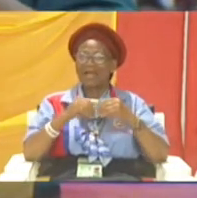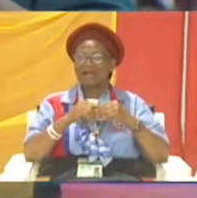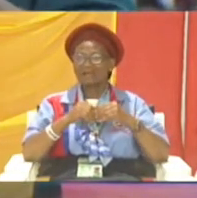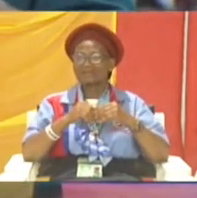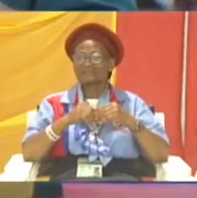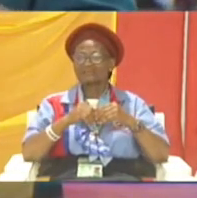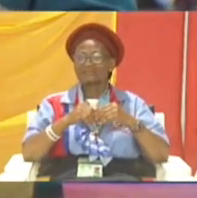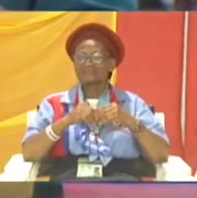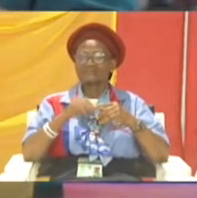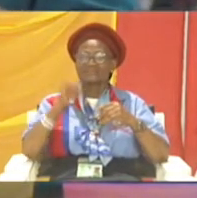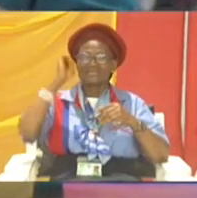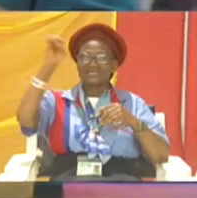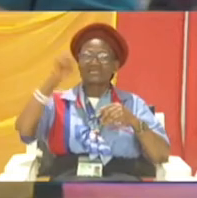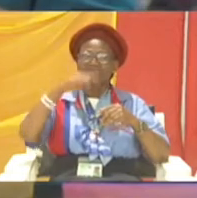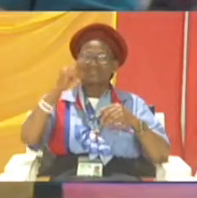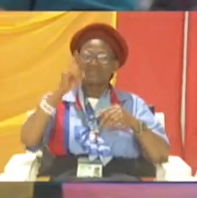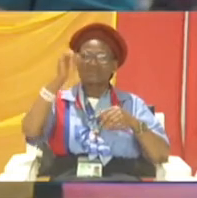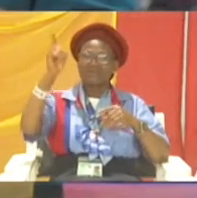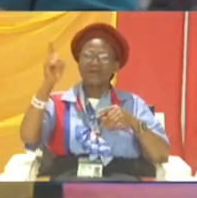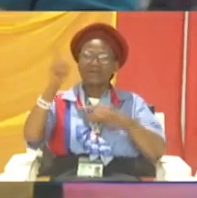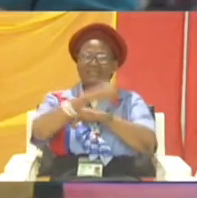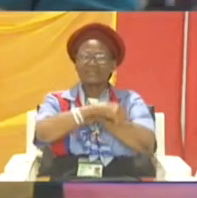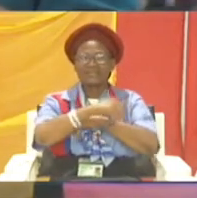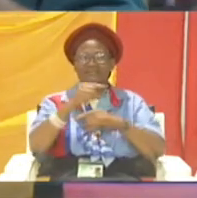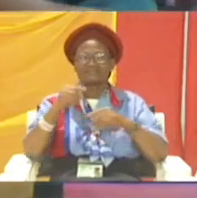And then one day, sugbon lojo kan,